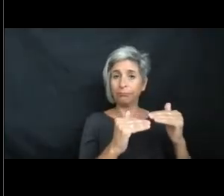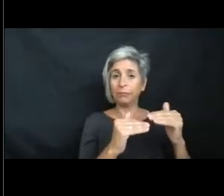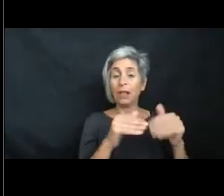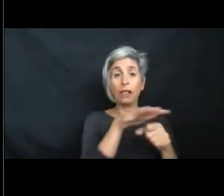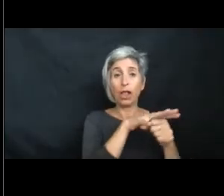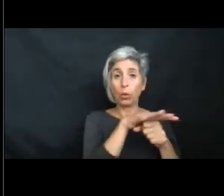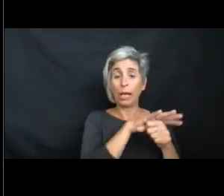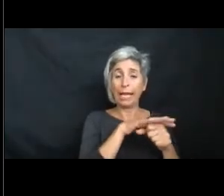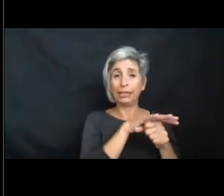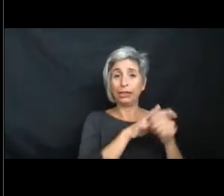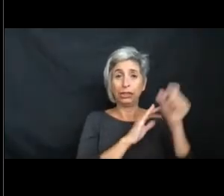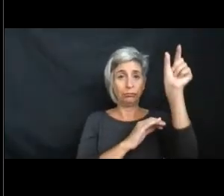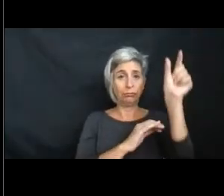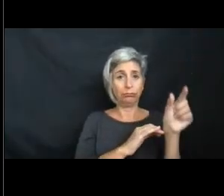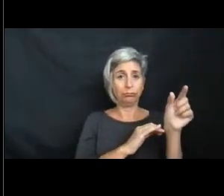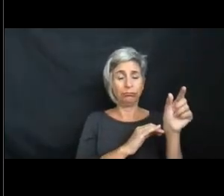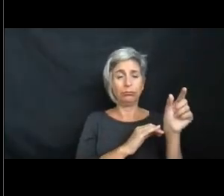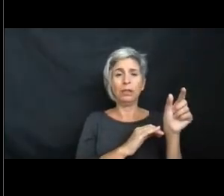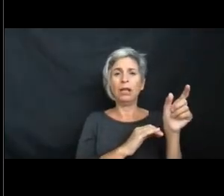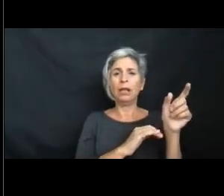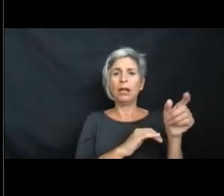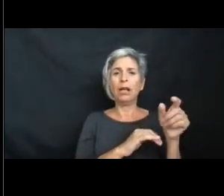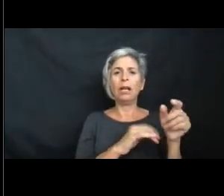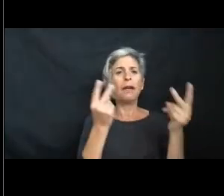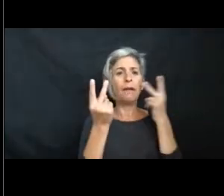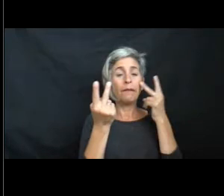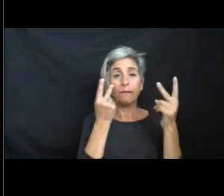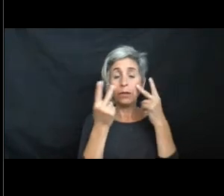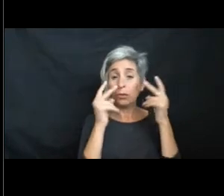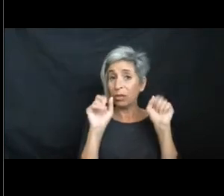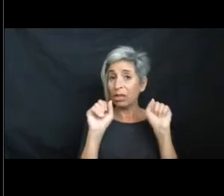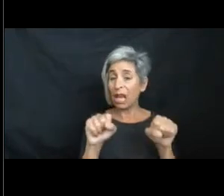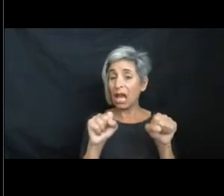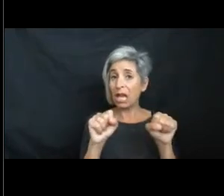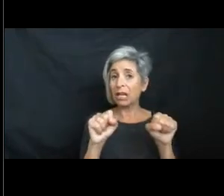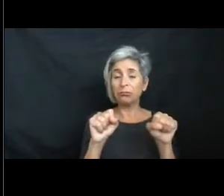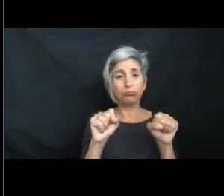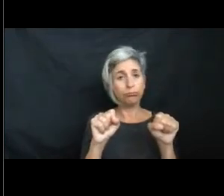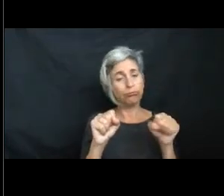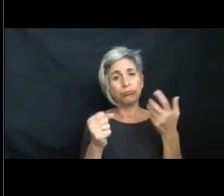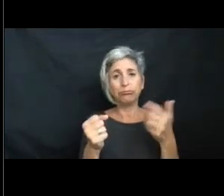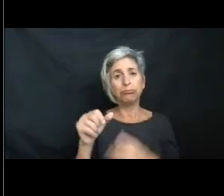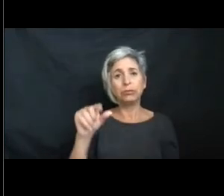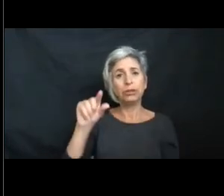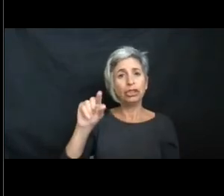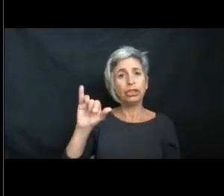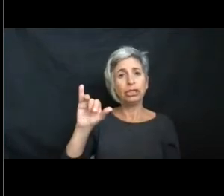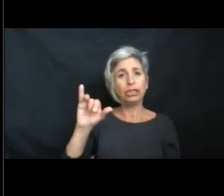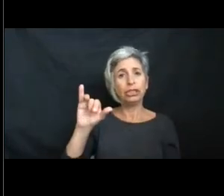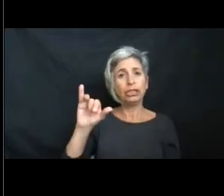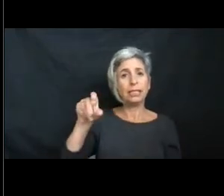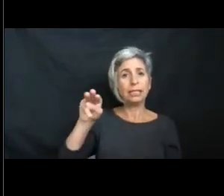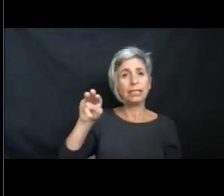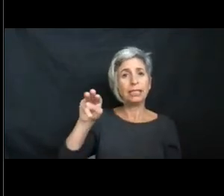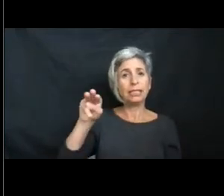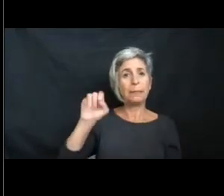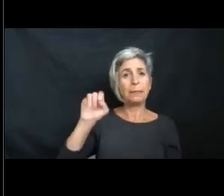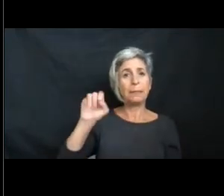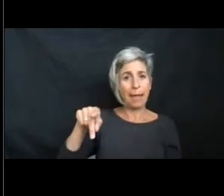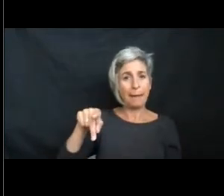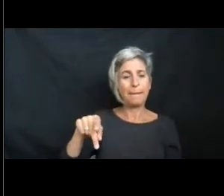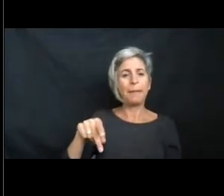location, lets you view the address that you entered on a GIS map. So that's what's down here. And